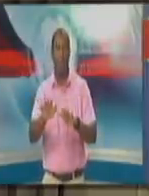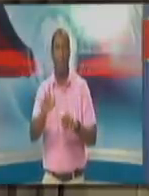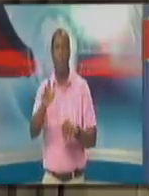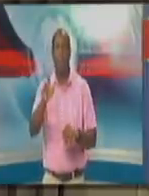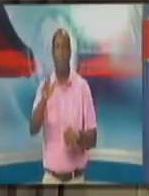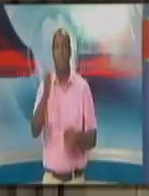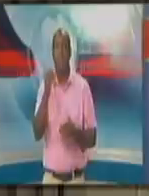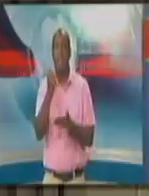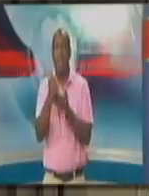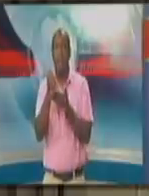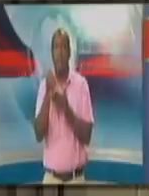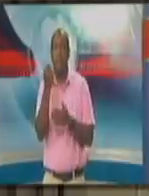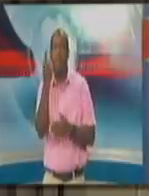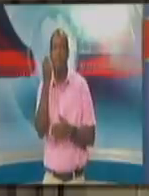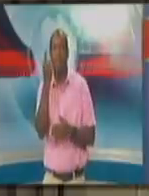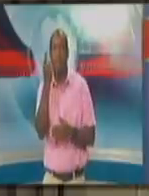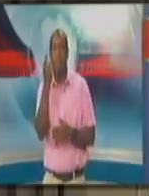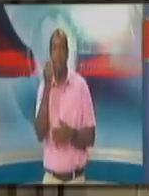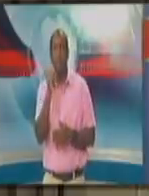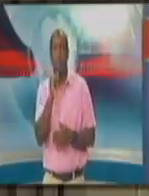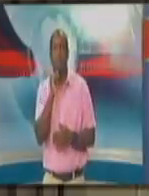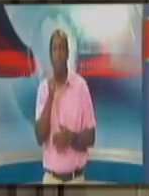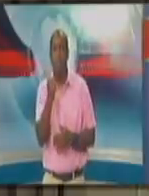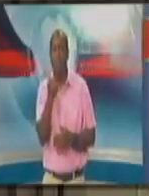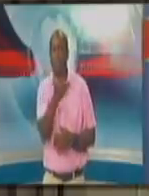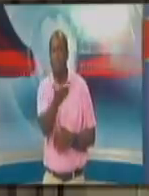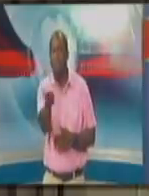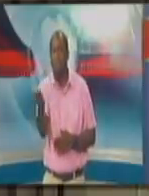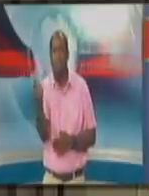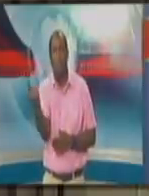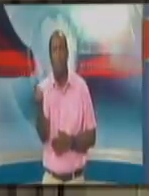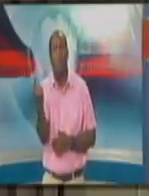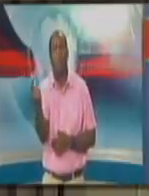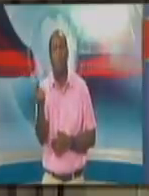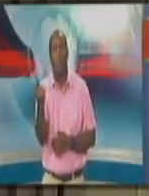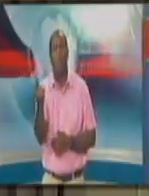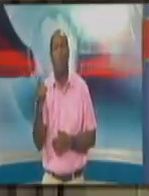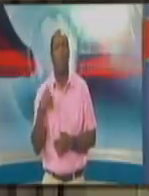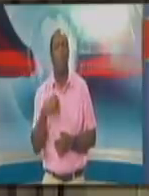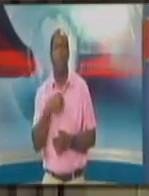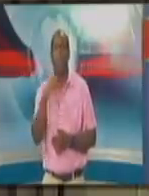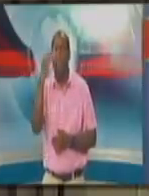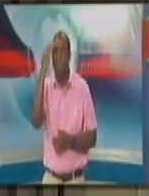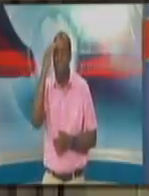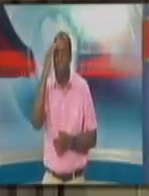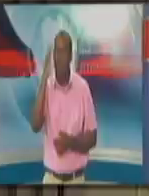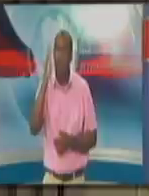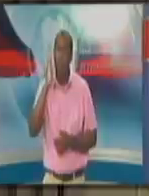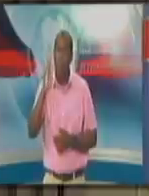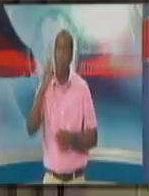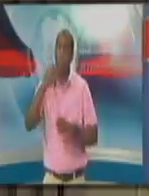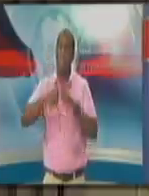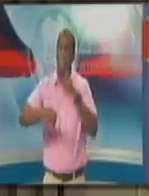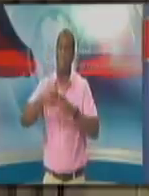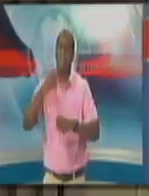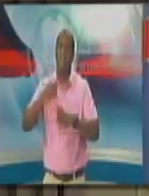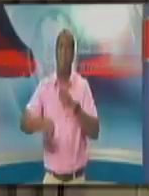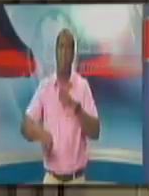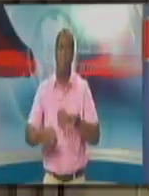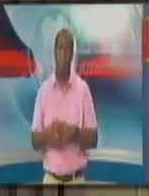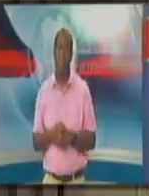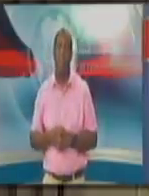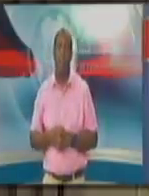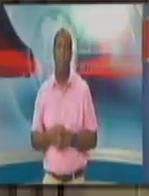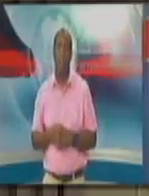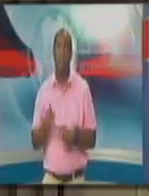it is going to be difficult, but we have to cope. Because the alternative is, do you want